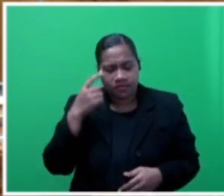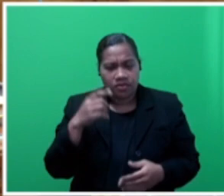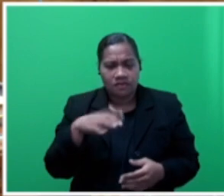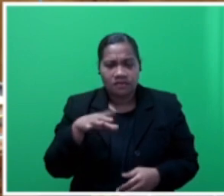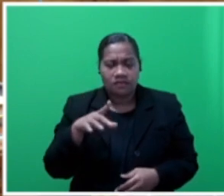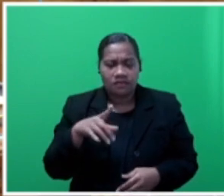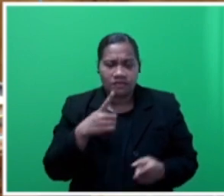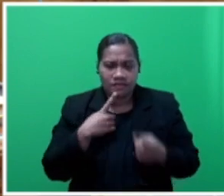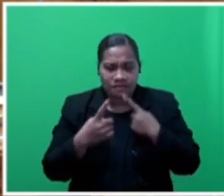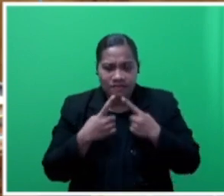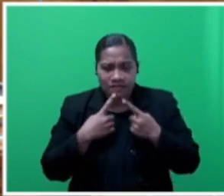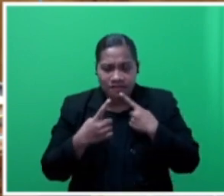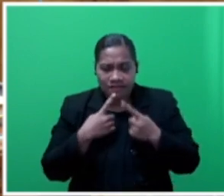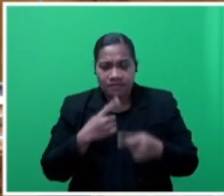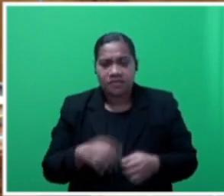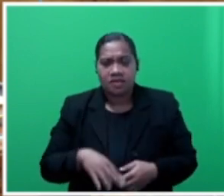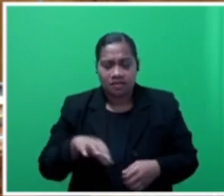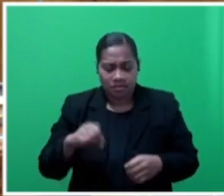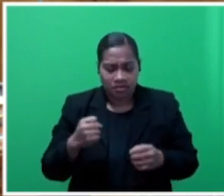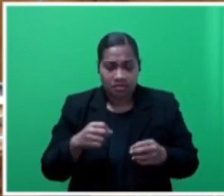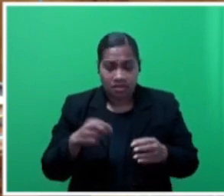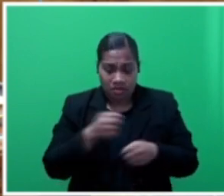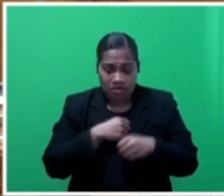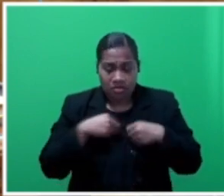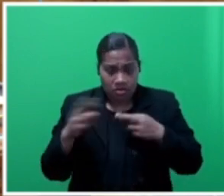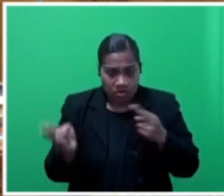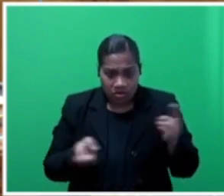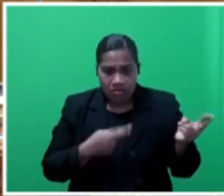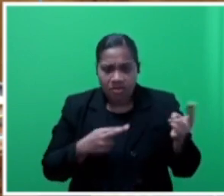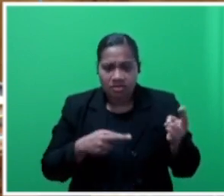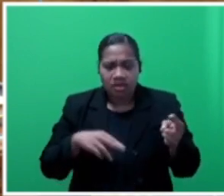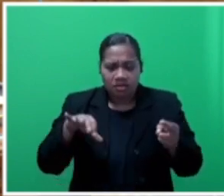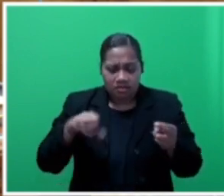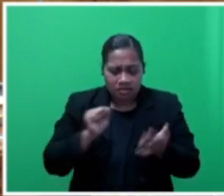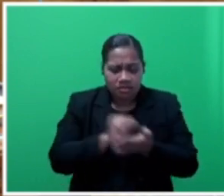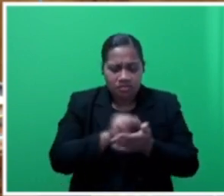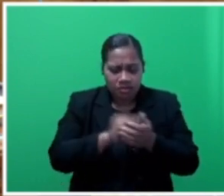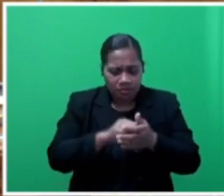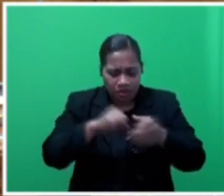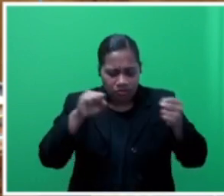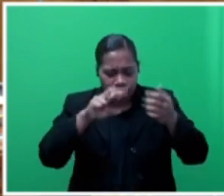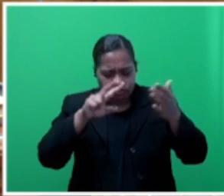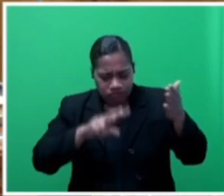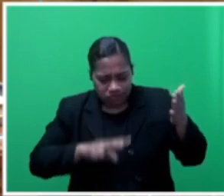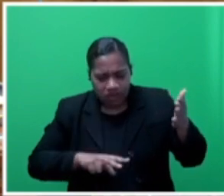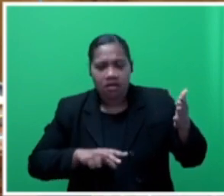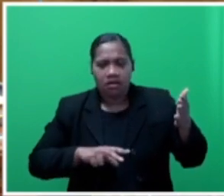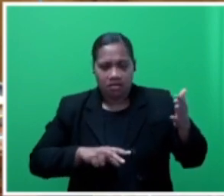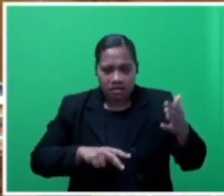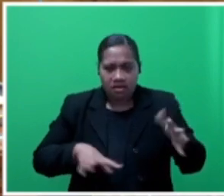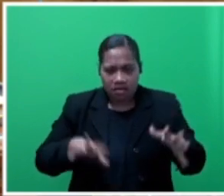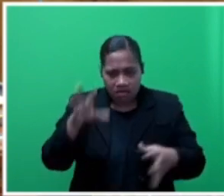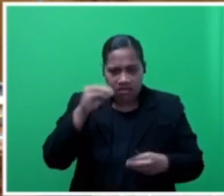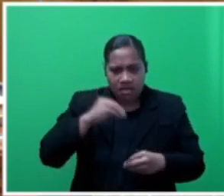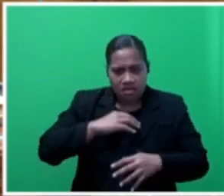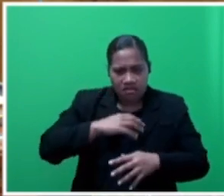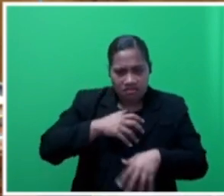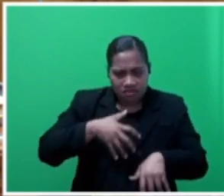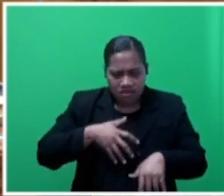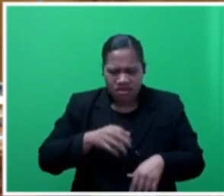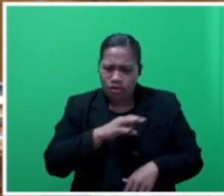recommendations positively and make adjustments where necessary rather than continue to be defensive as usual.